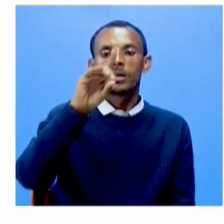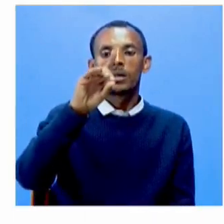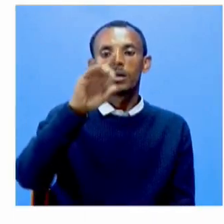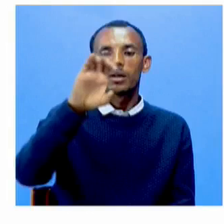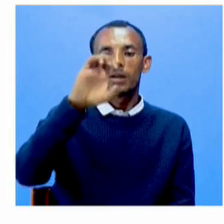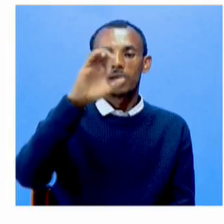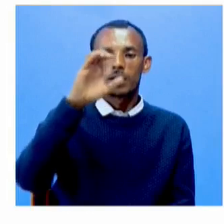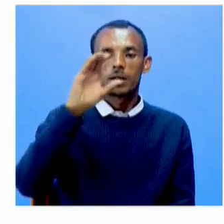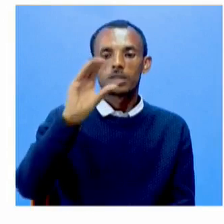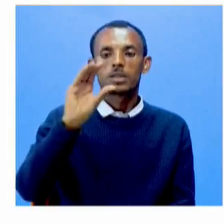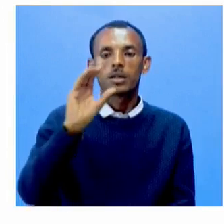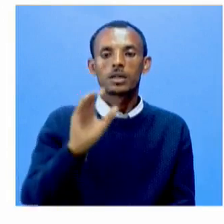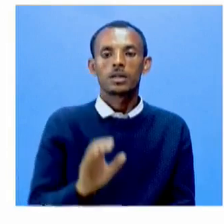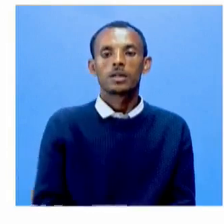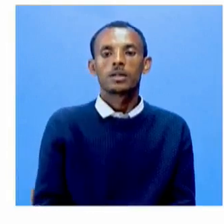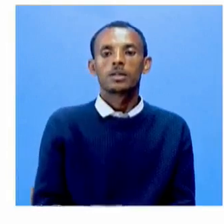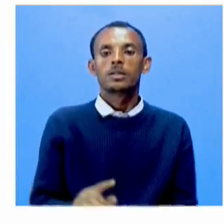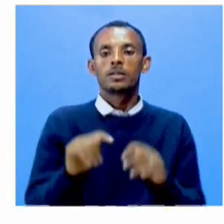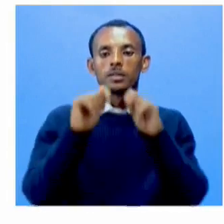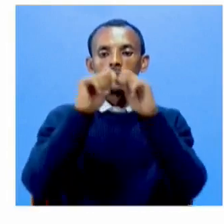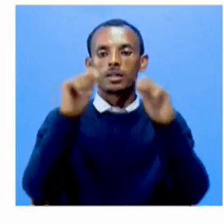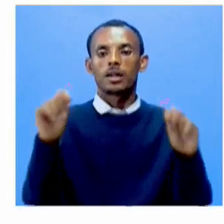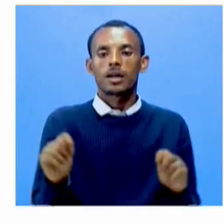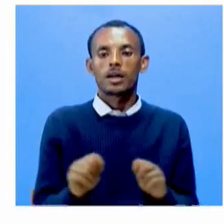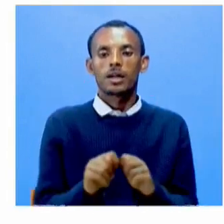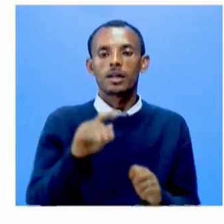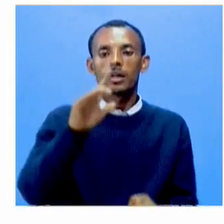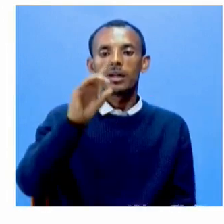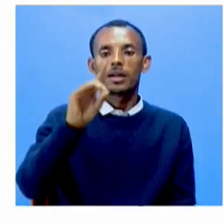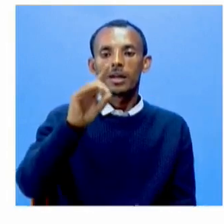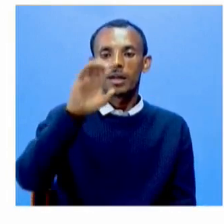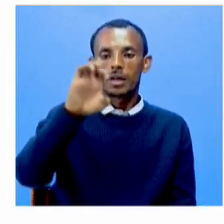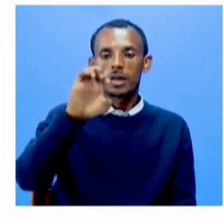DEC. Triangle